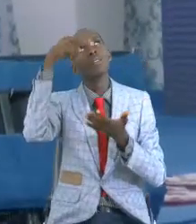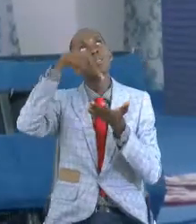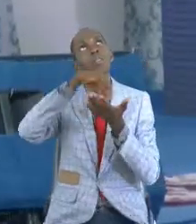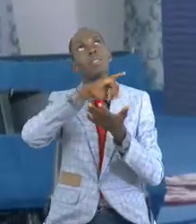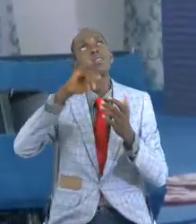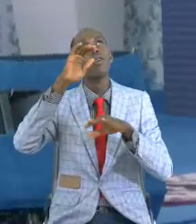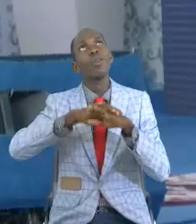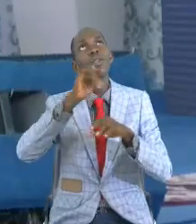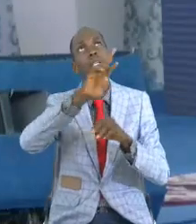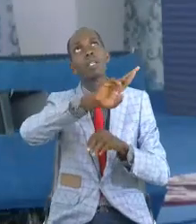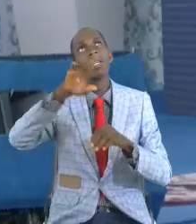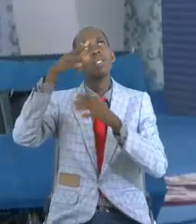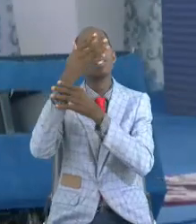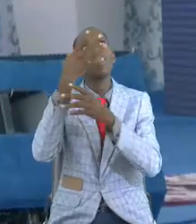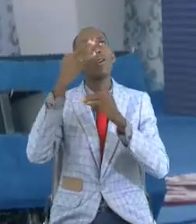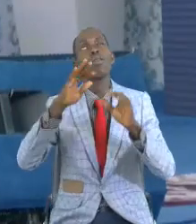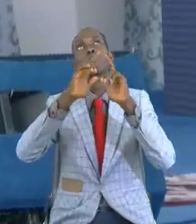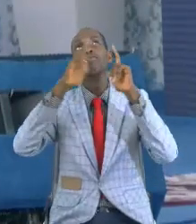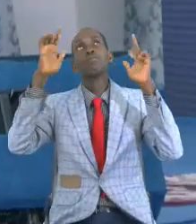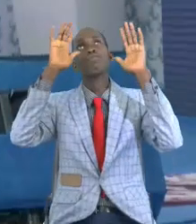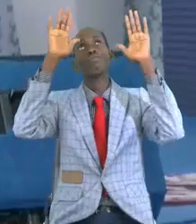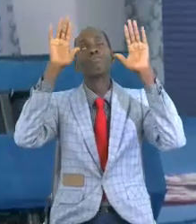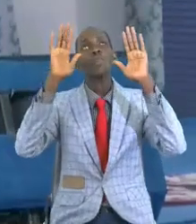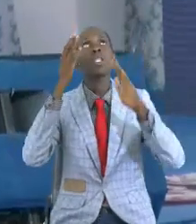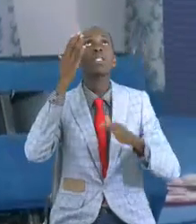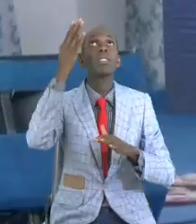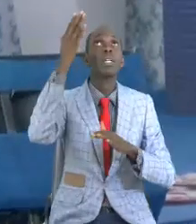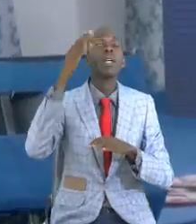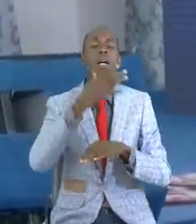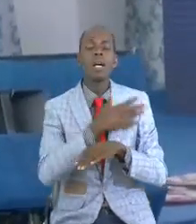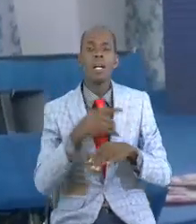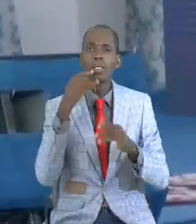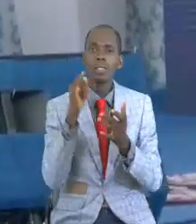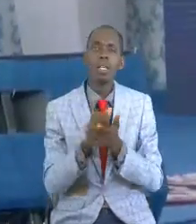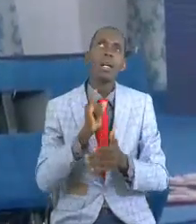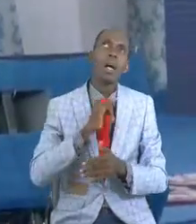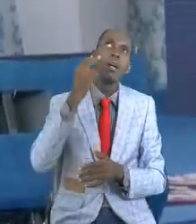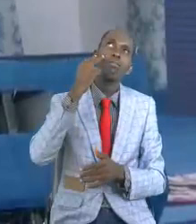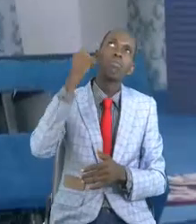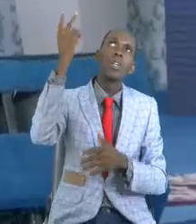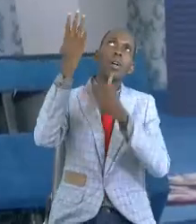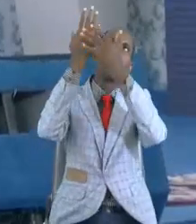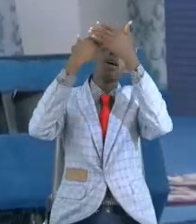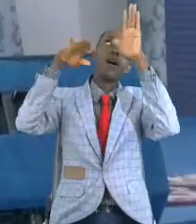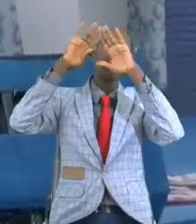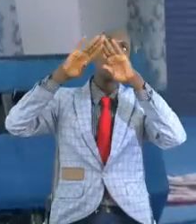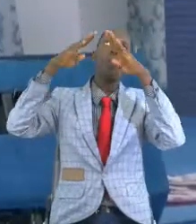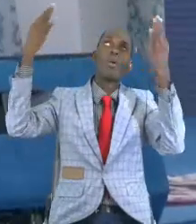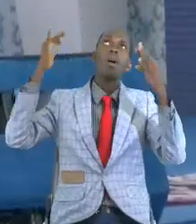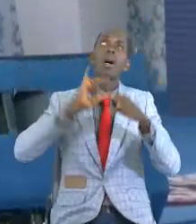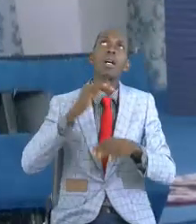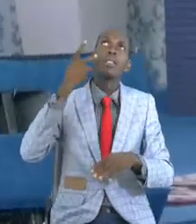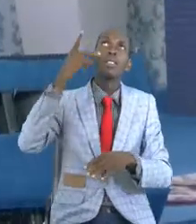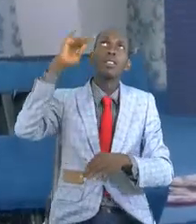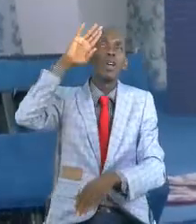right hand of majesty on high. And he said, I see the heavens open, and I see the Son of